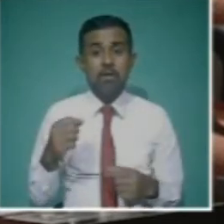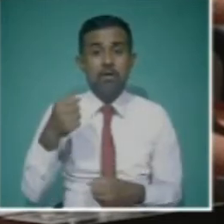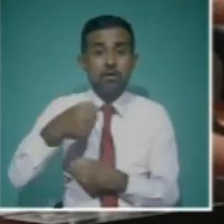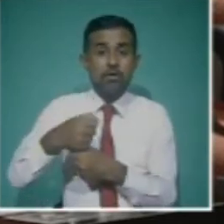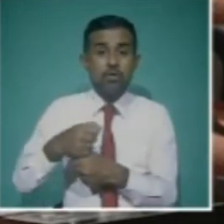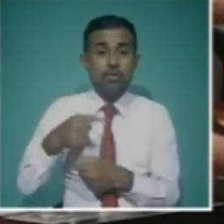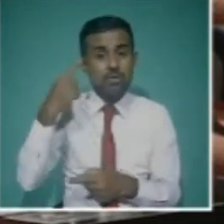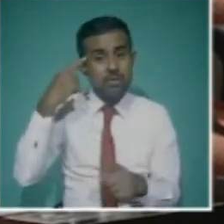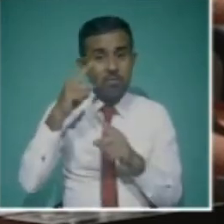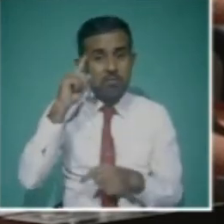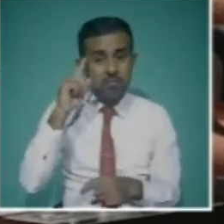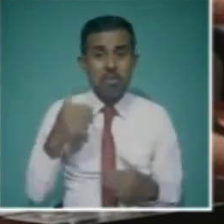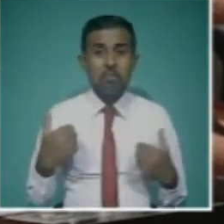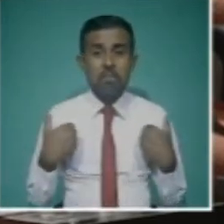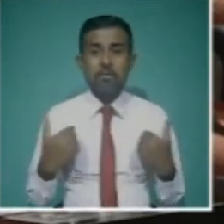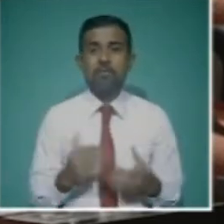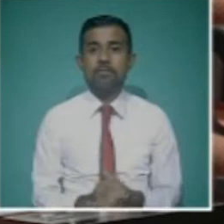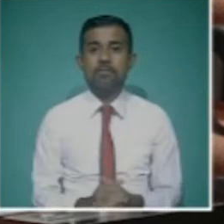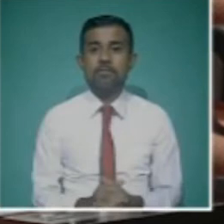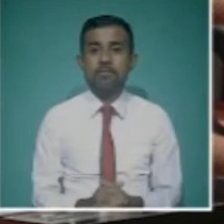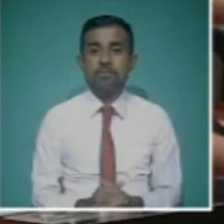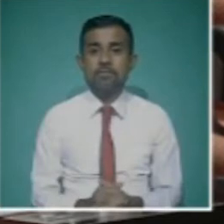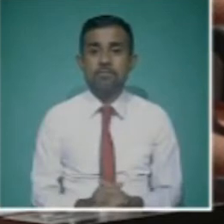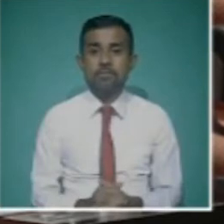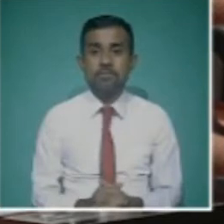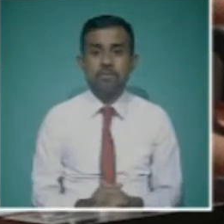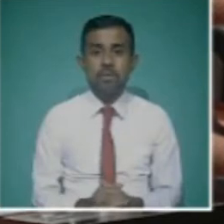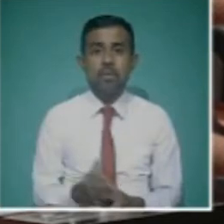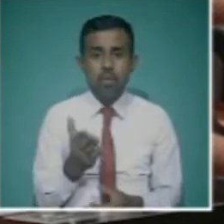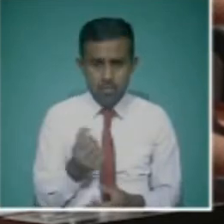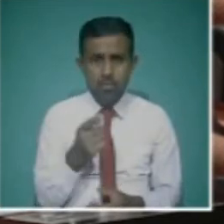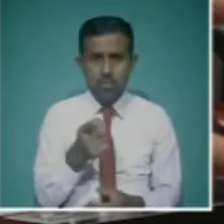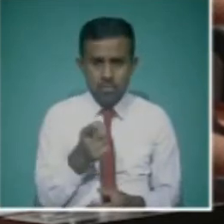Now, is this the projection that you want after you brought the war to an end?